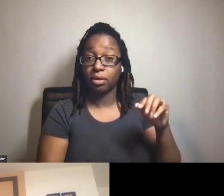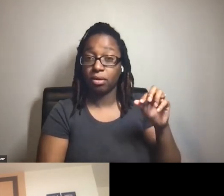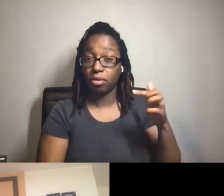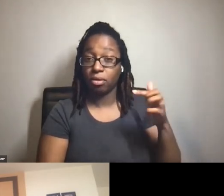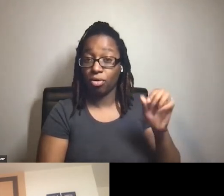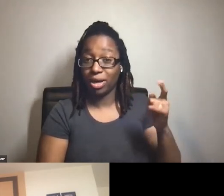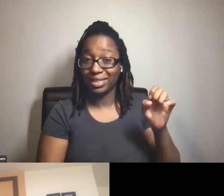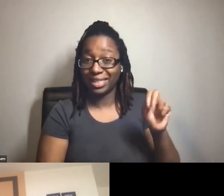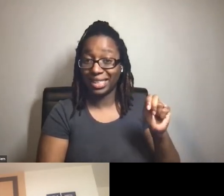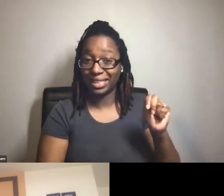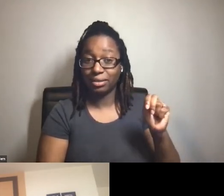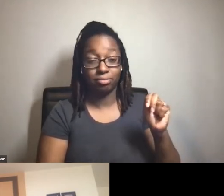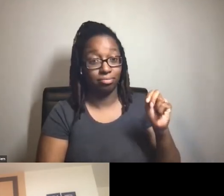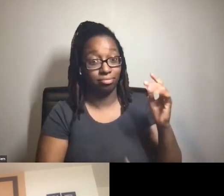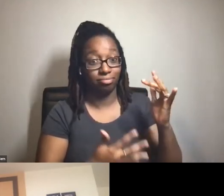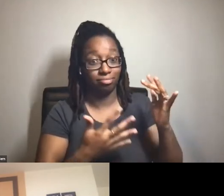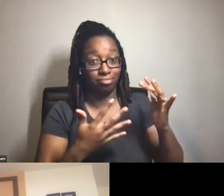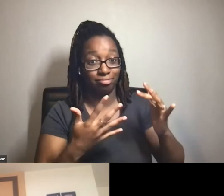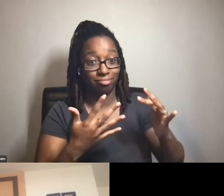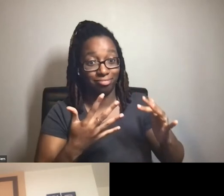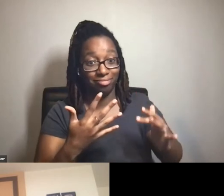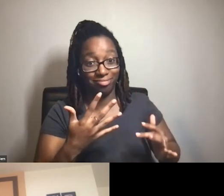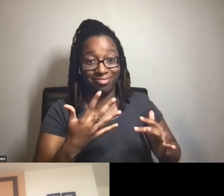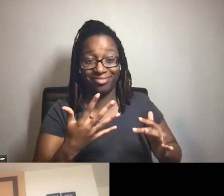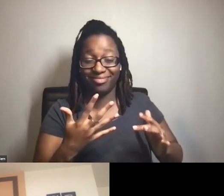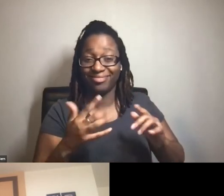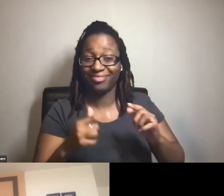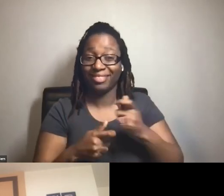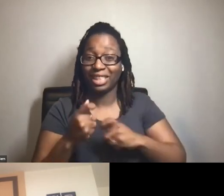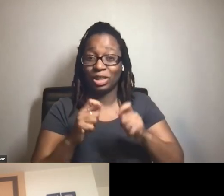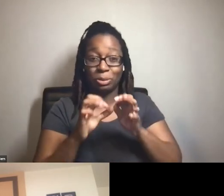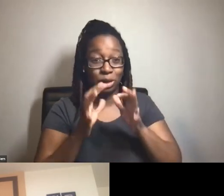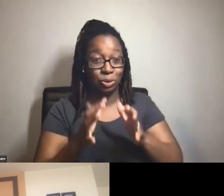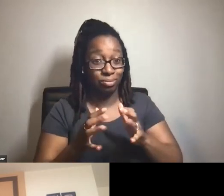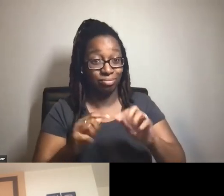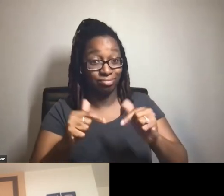Niveta Samudrella, Eli Moreta-Feliz, and Shrenik Sadalki.